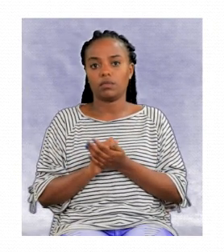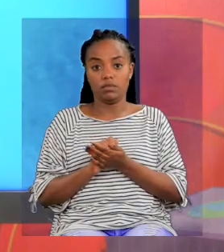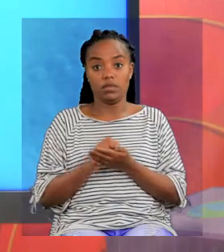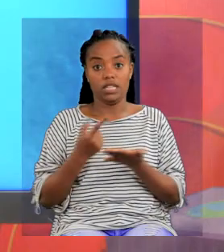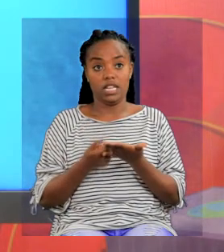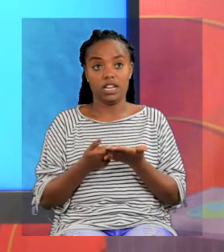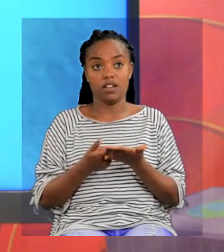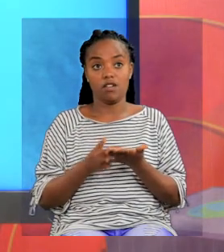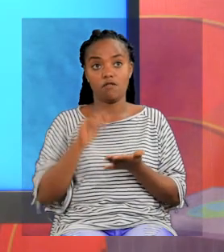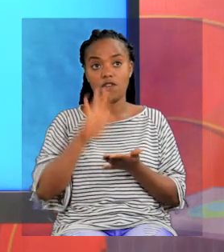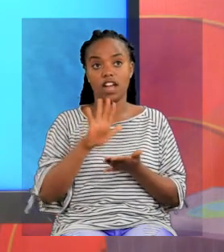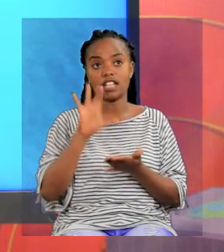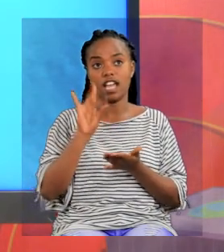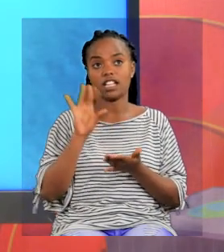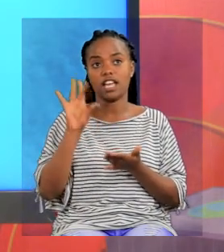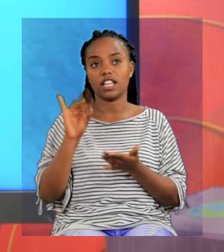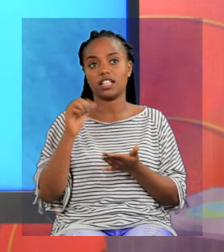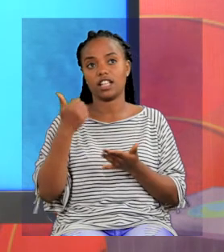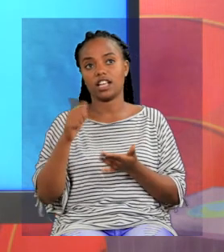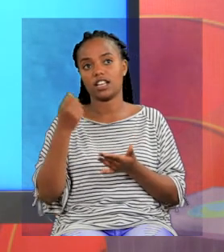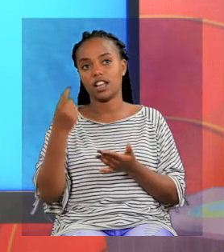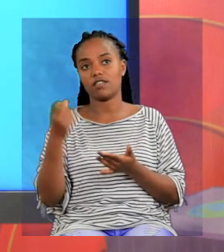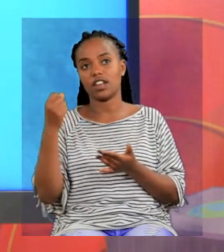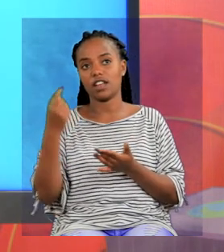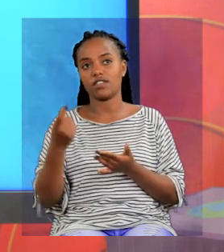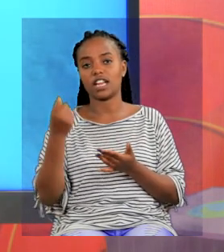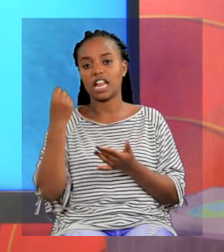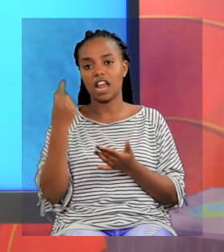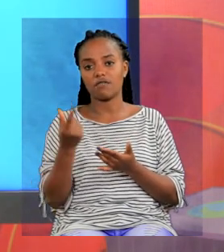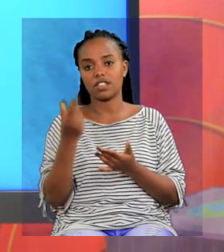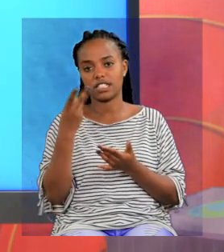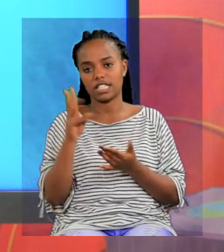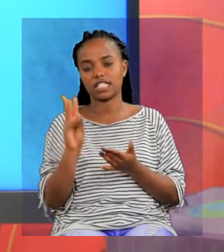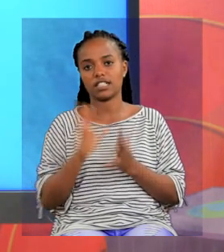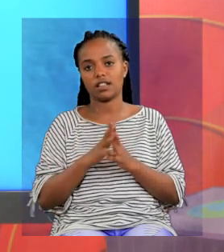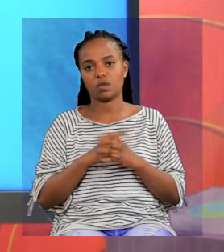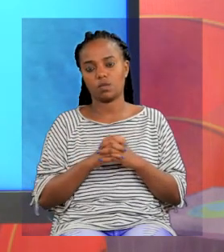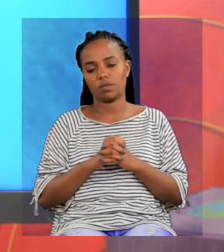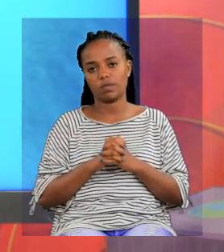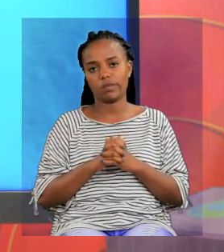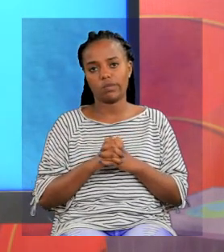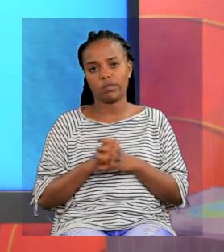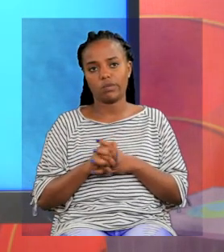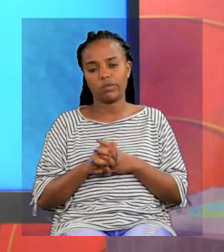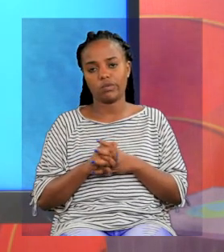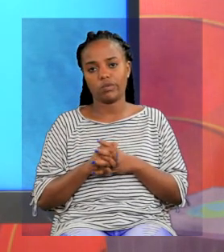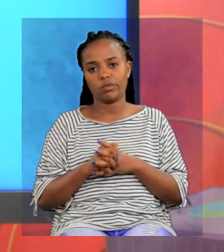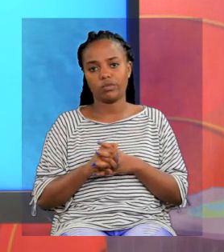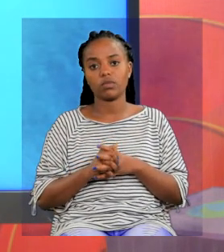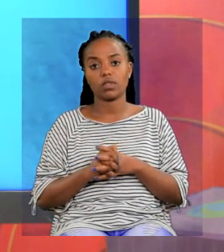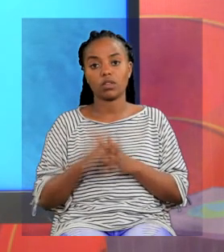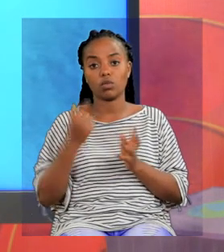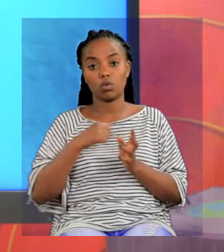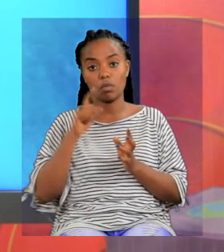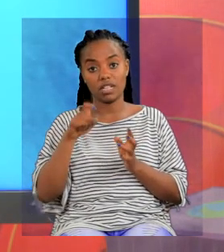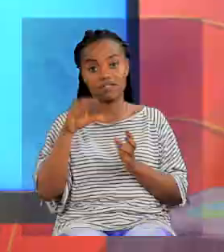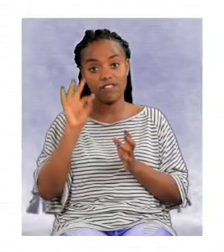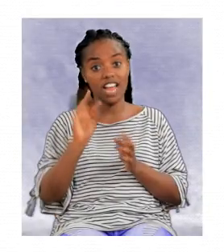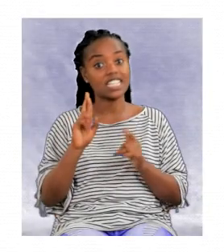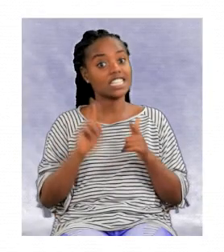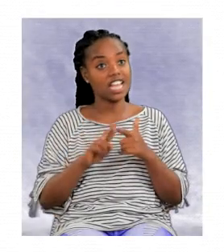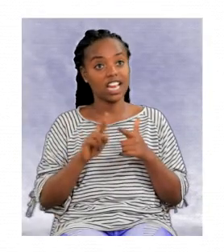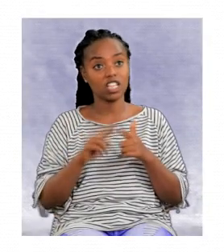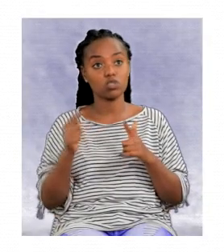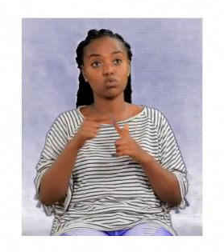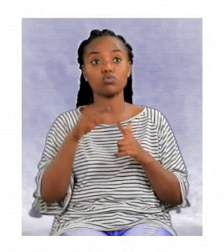Here we have this one, 5, 8, 8, 10, 11, 11, 11, and 16. So we need to find the range.